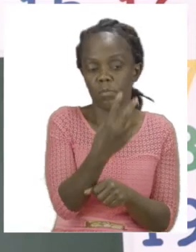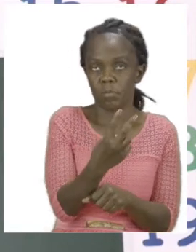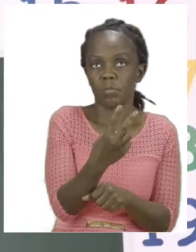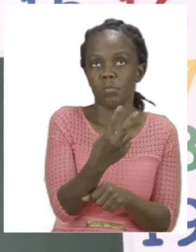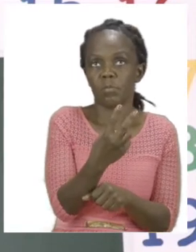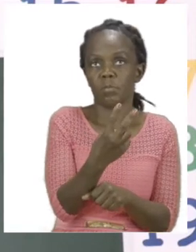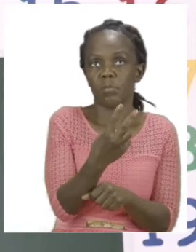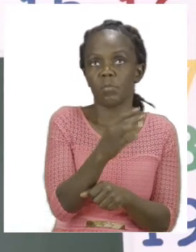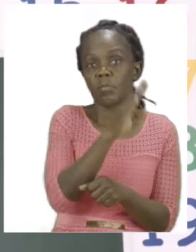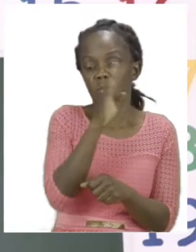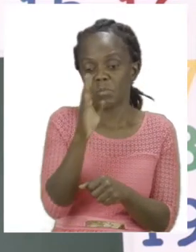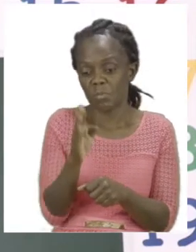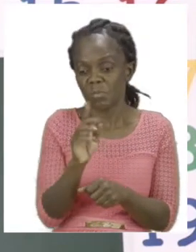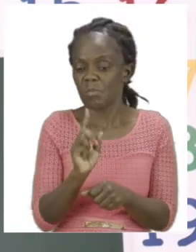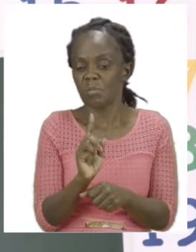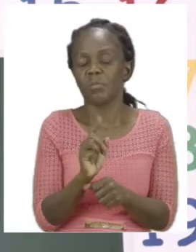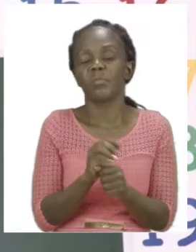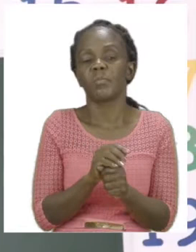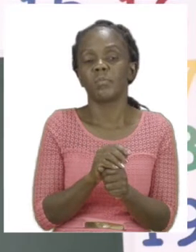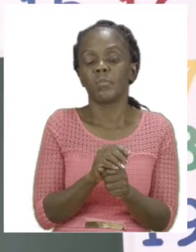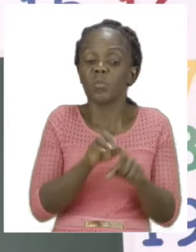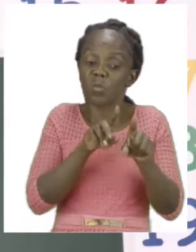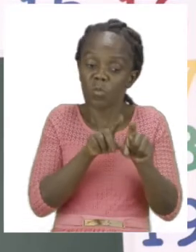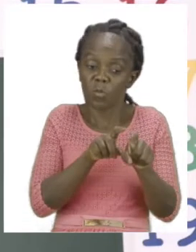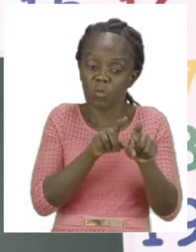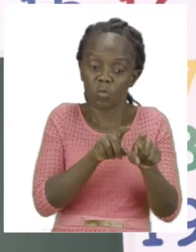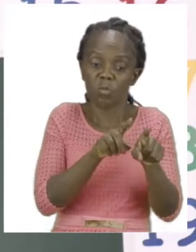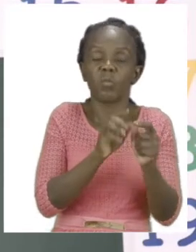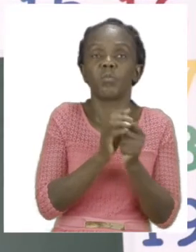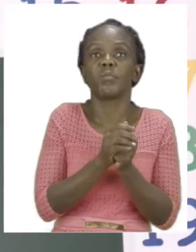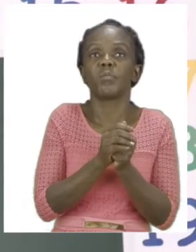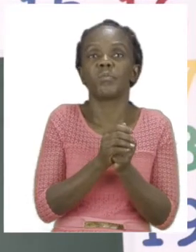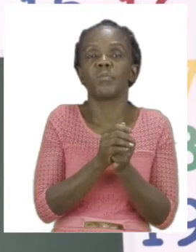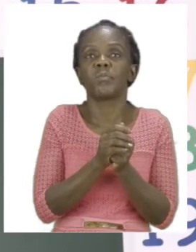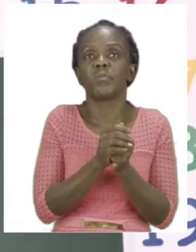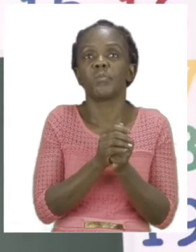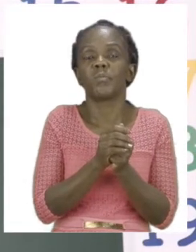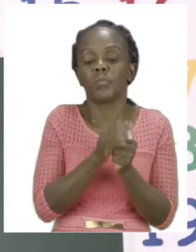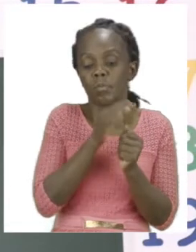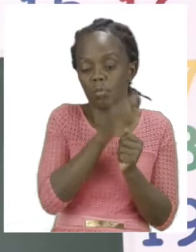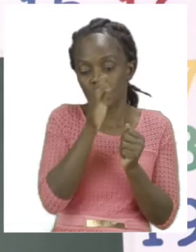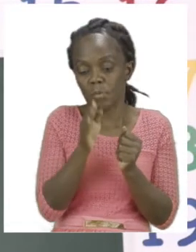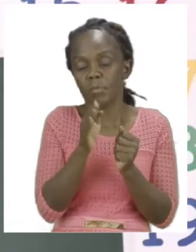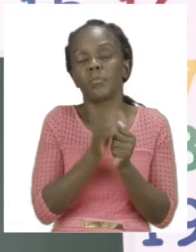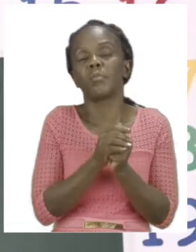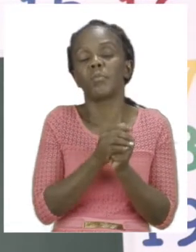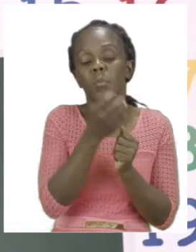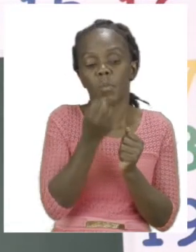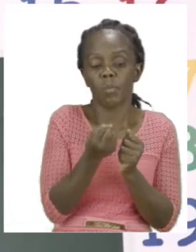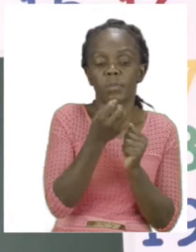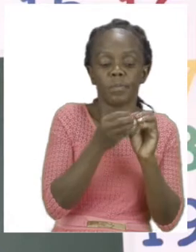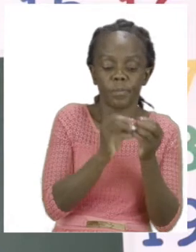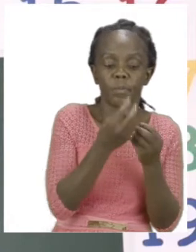2. So we have a 2 and a 2, and then afterwards we have our 1 here.